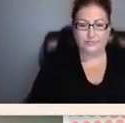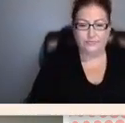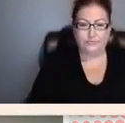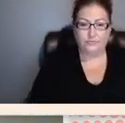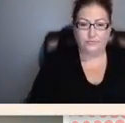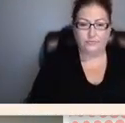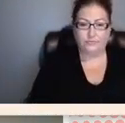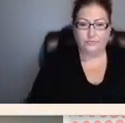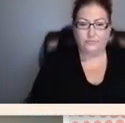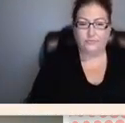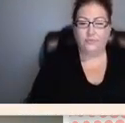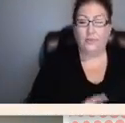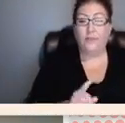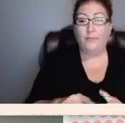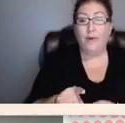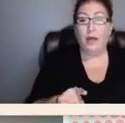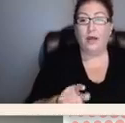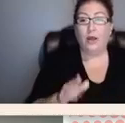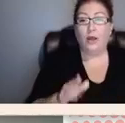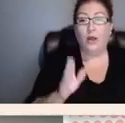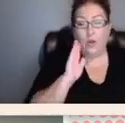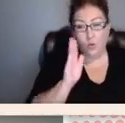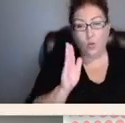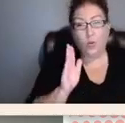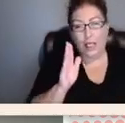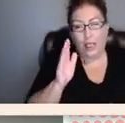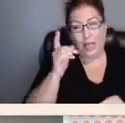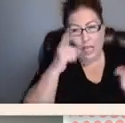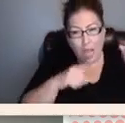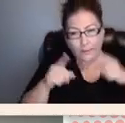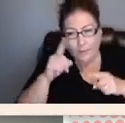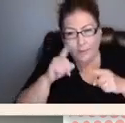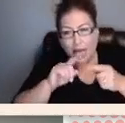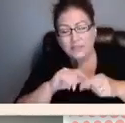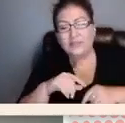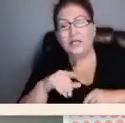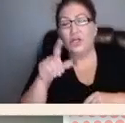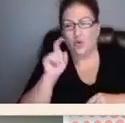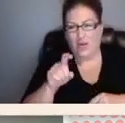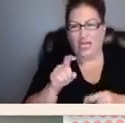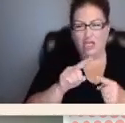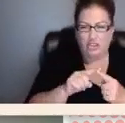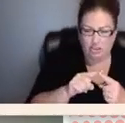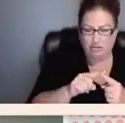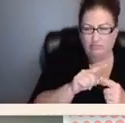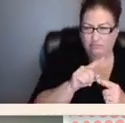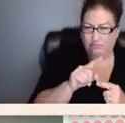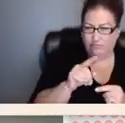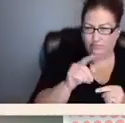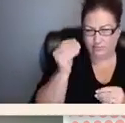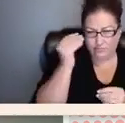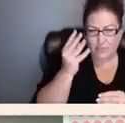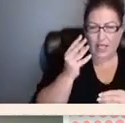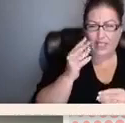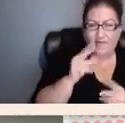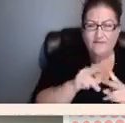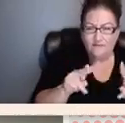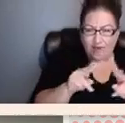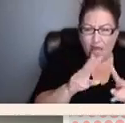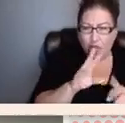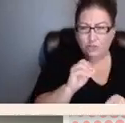But you're going to compromise along the way. You need to articulate the values and principles that are going to guide